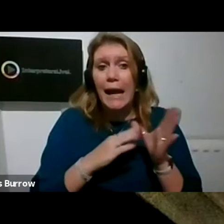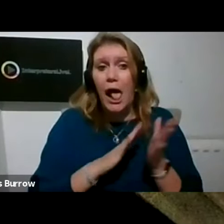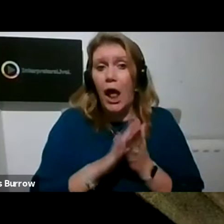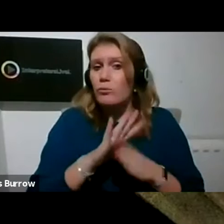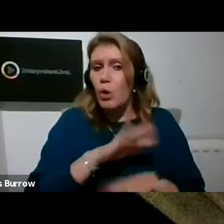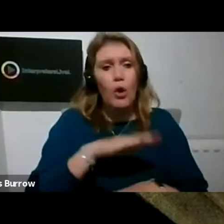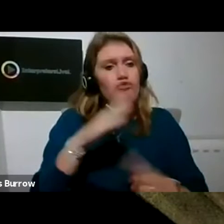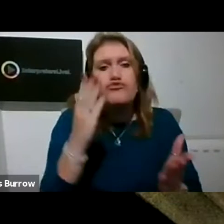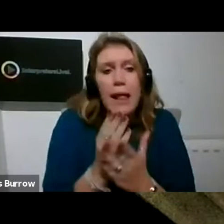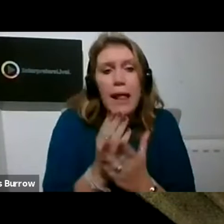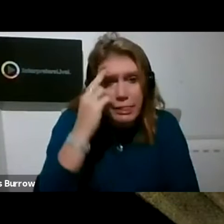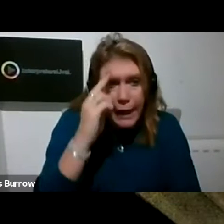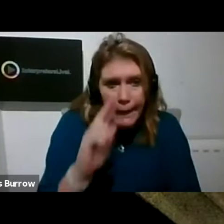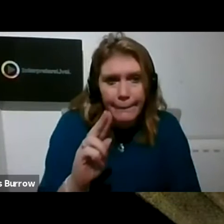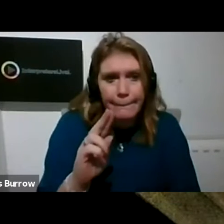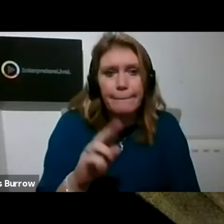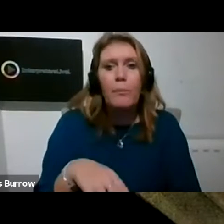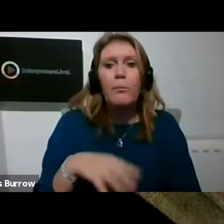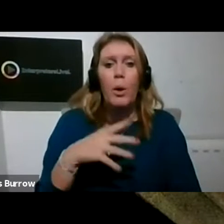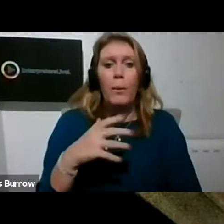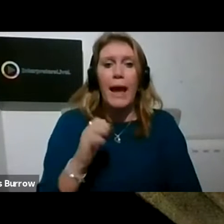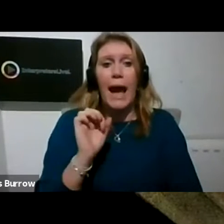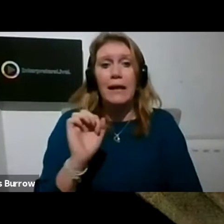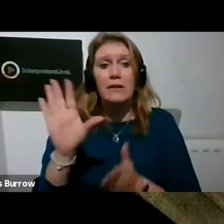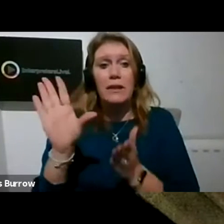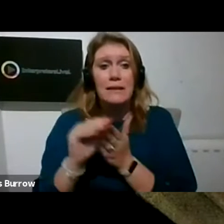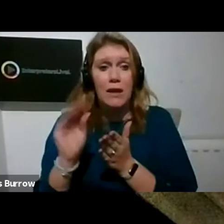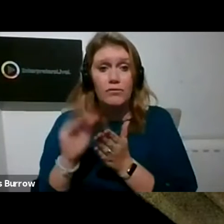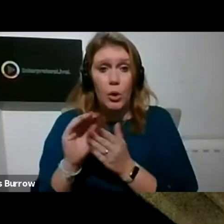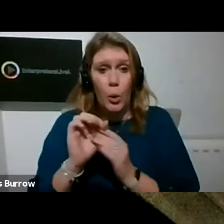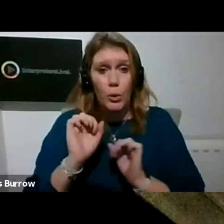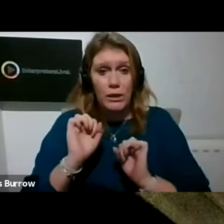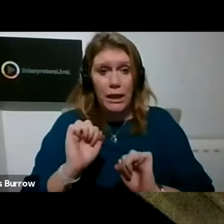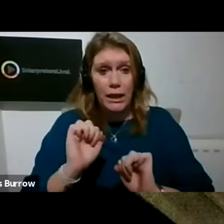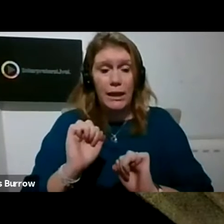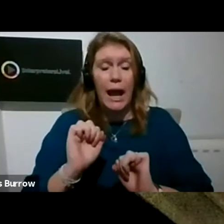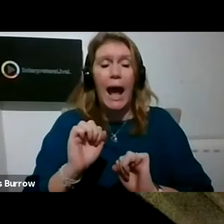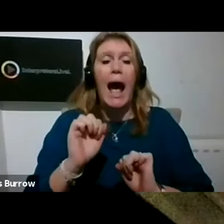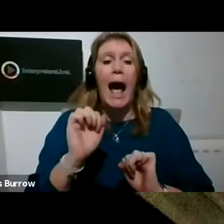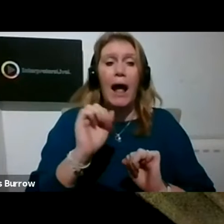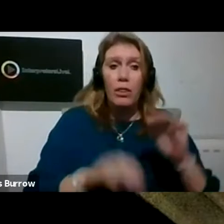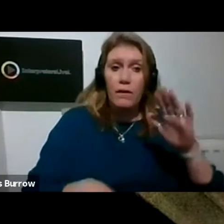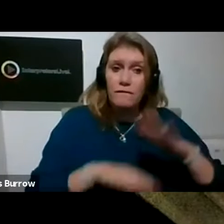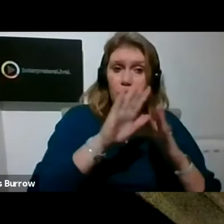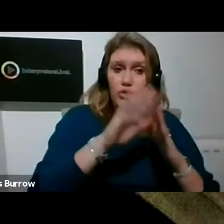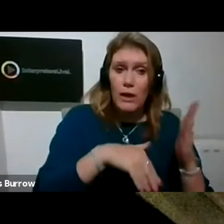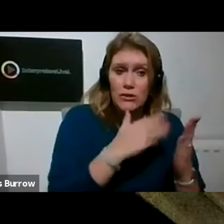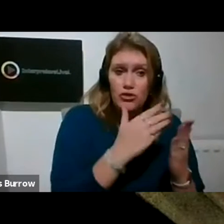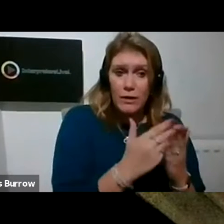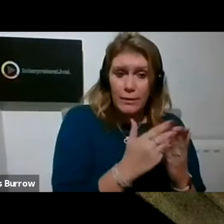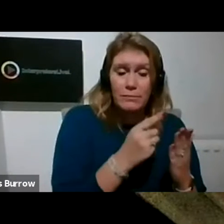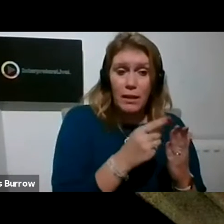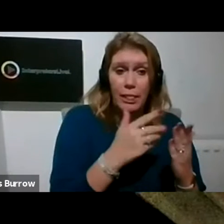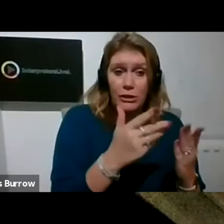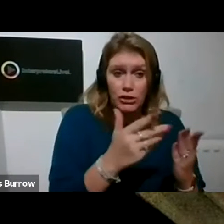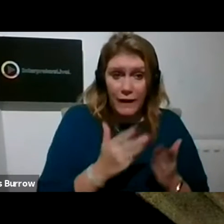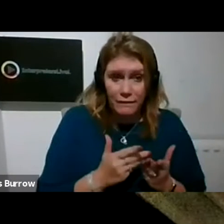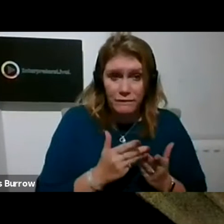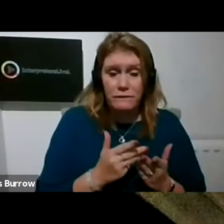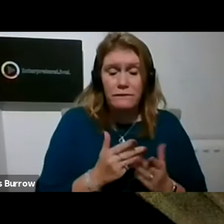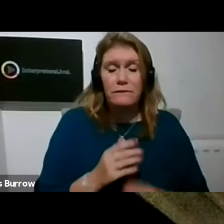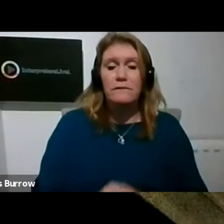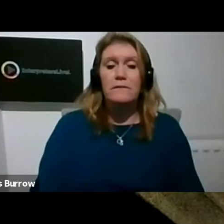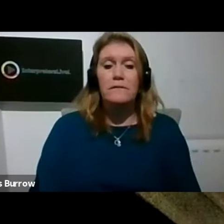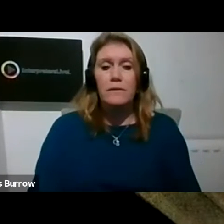the actual tape recording of her interview and the full transcript, which she'd given to us to make a show with. So